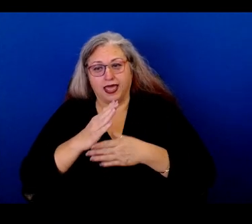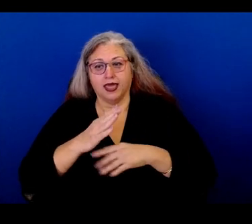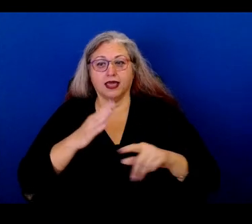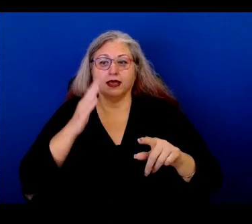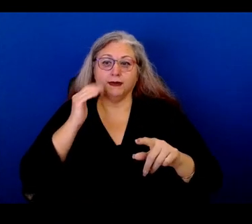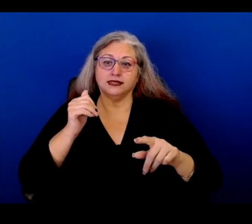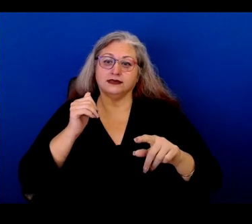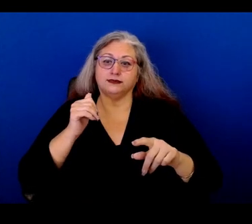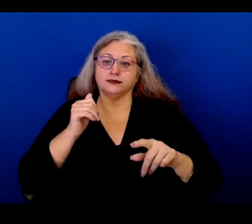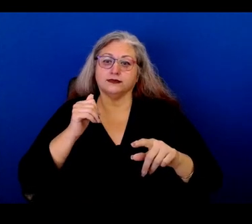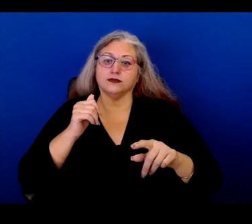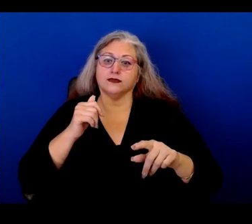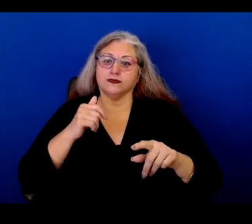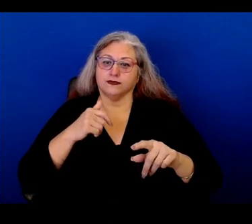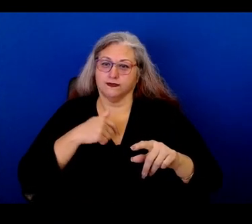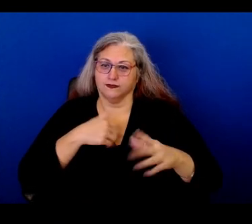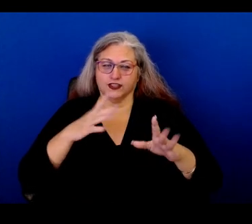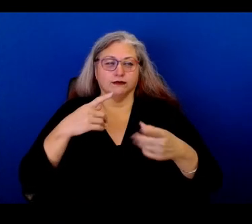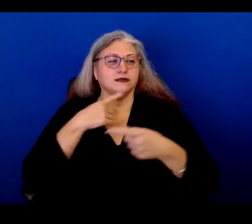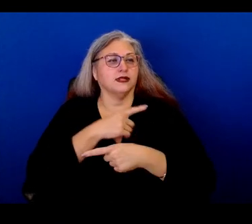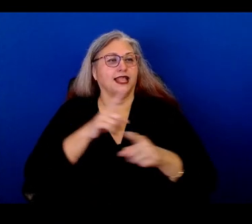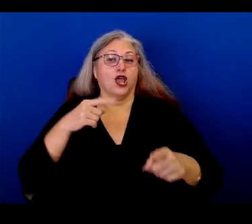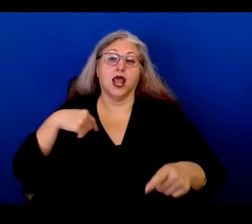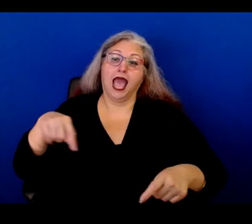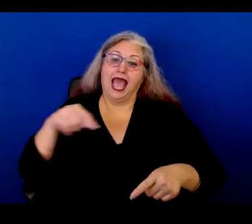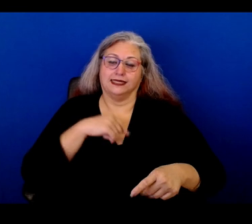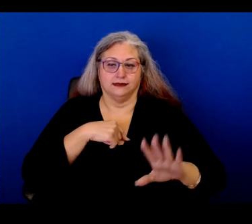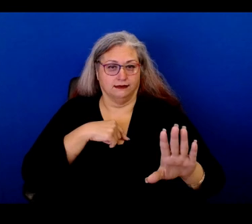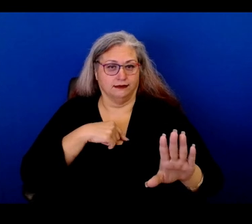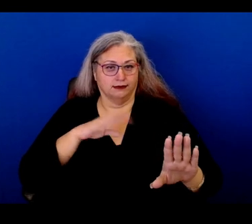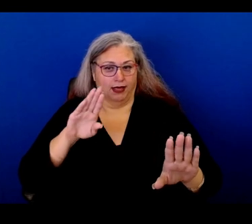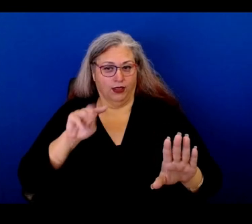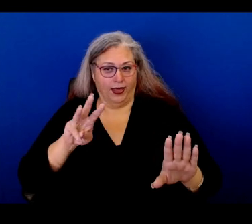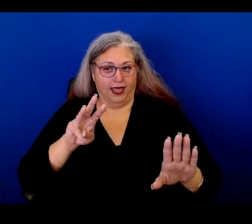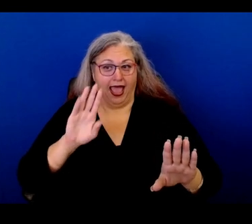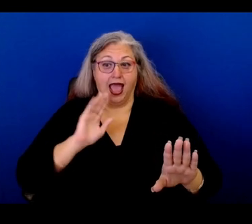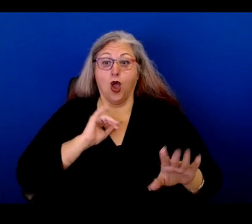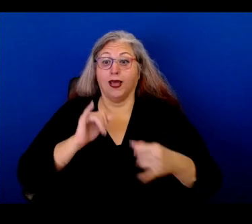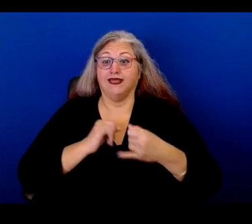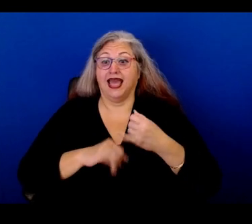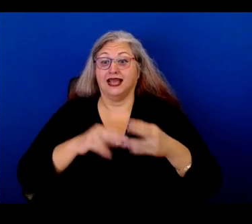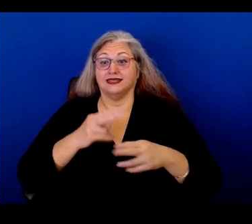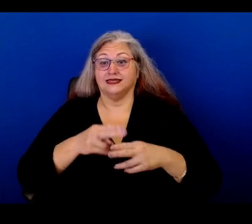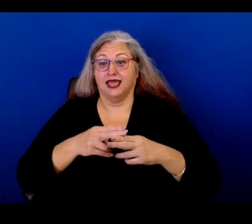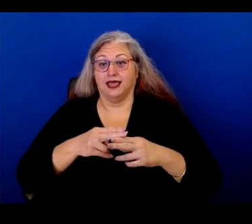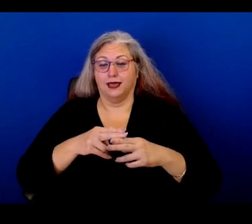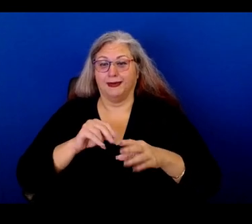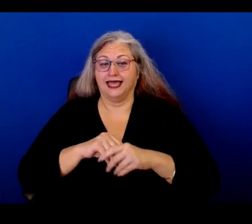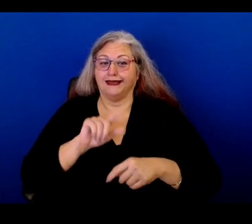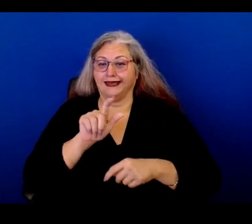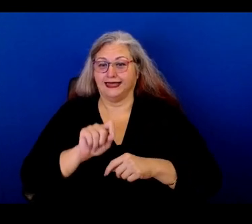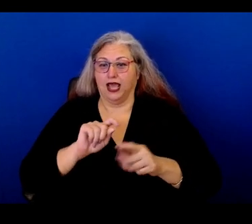because I have declared us, by the way, our last name in